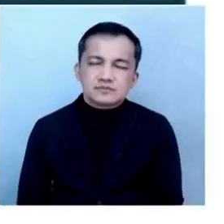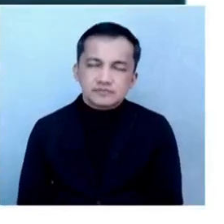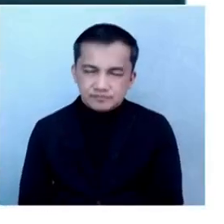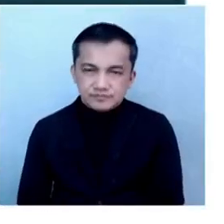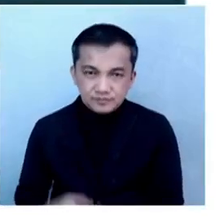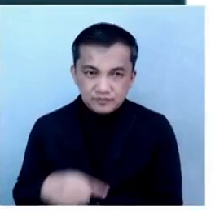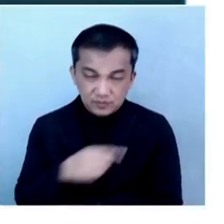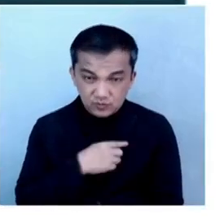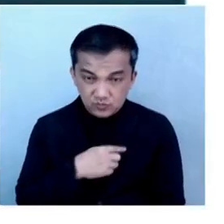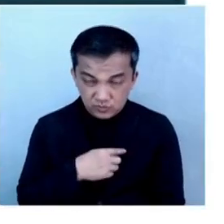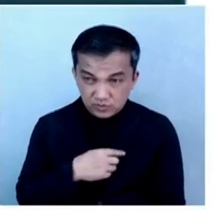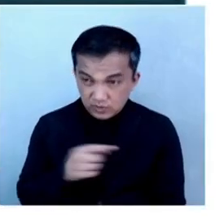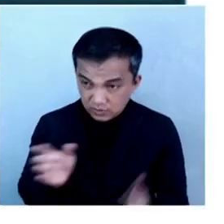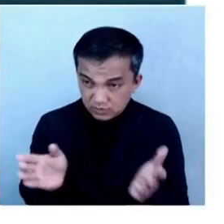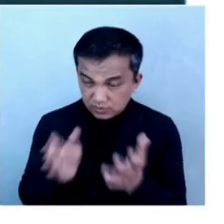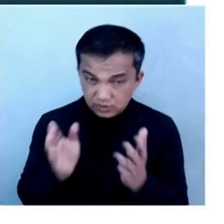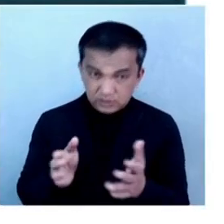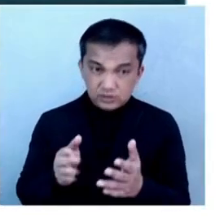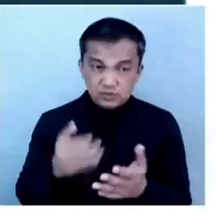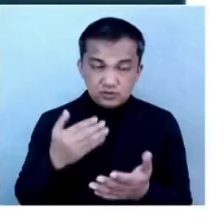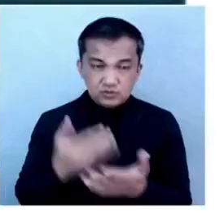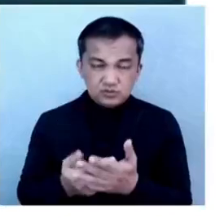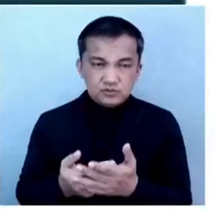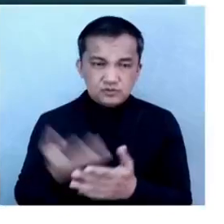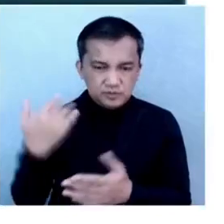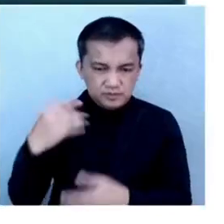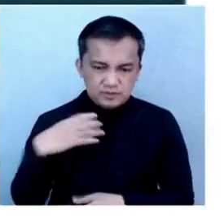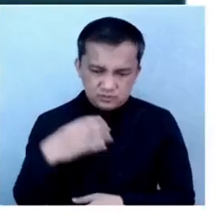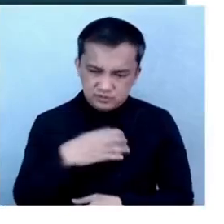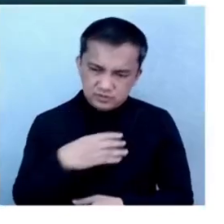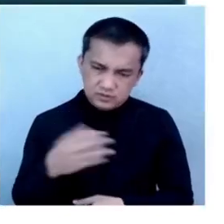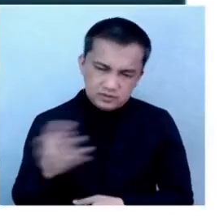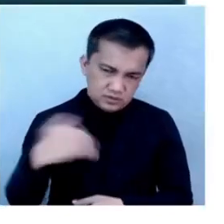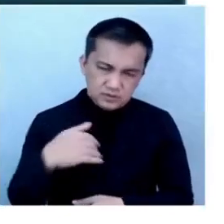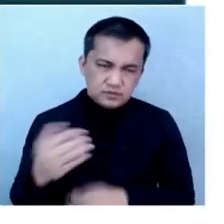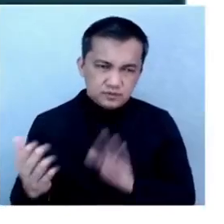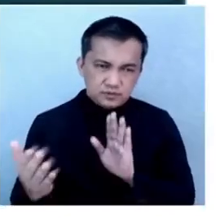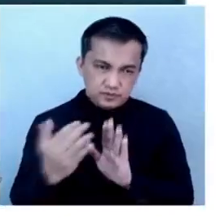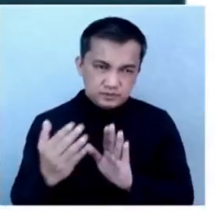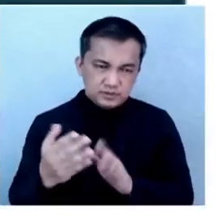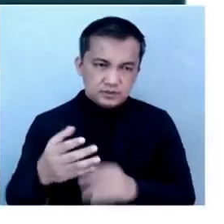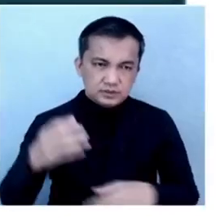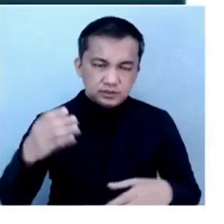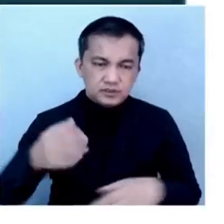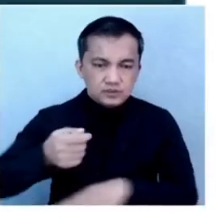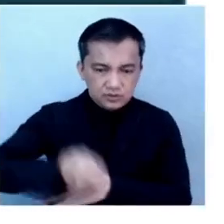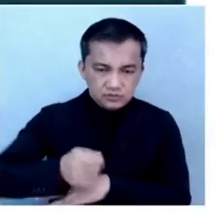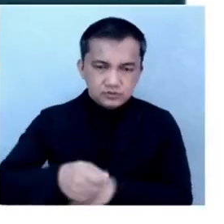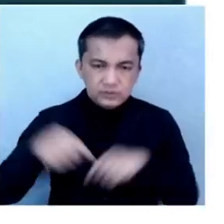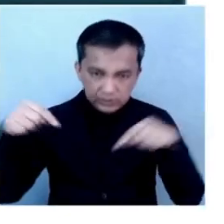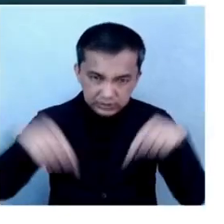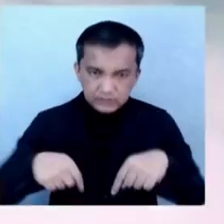exhort the good former congressman to face the court proceedings here.